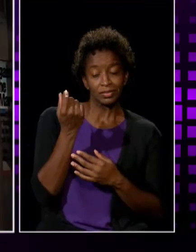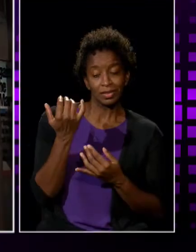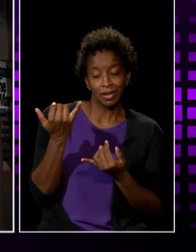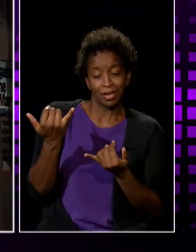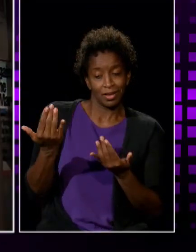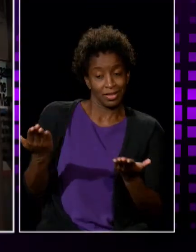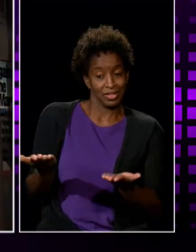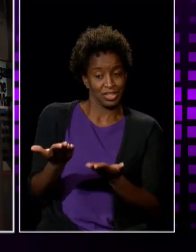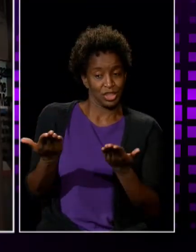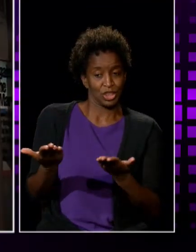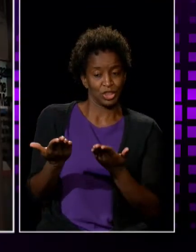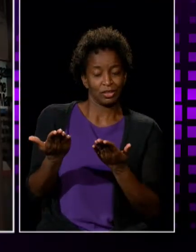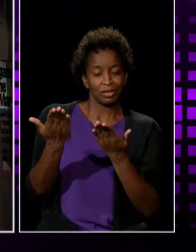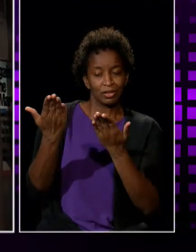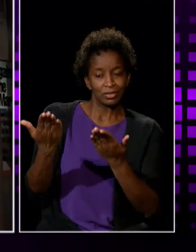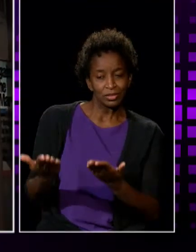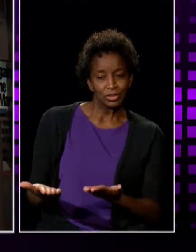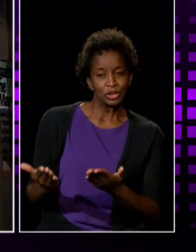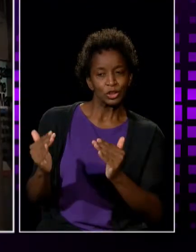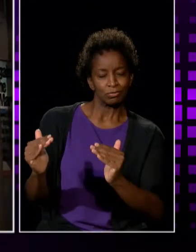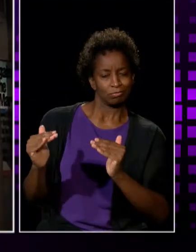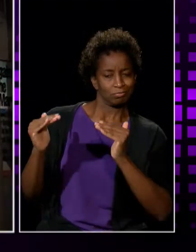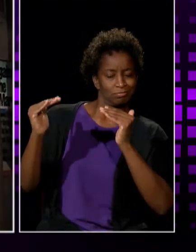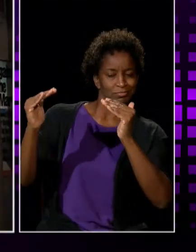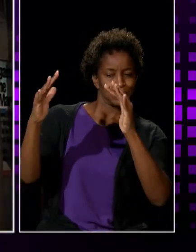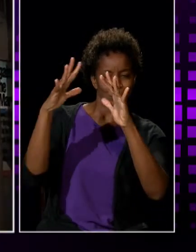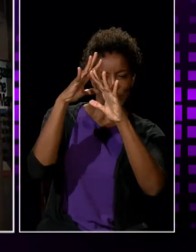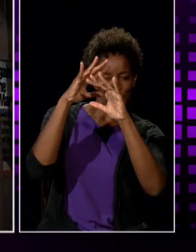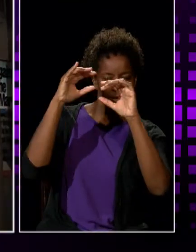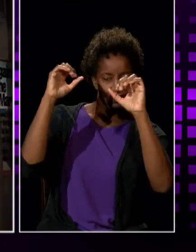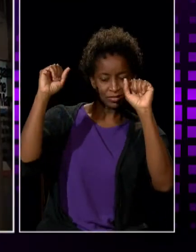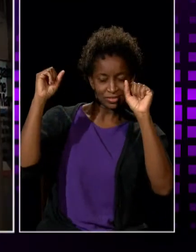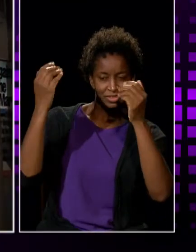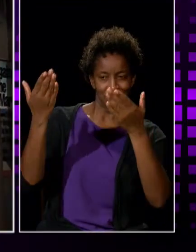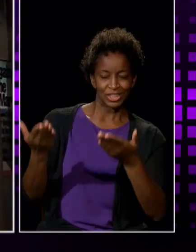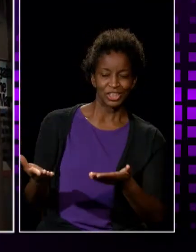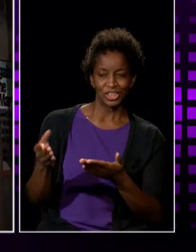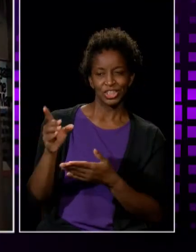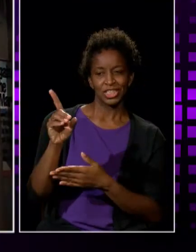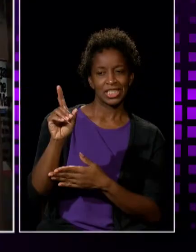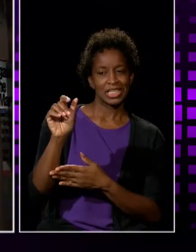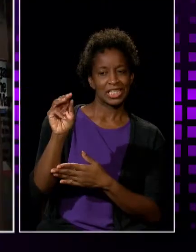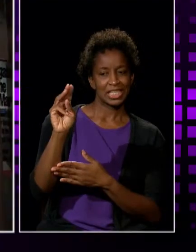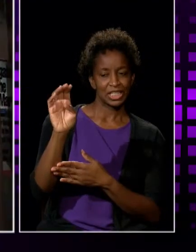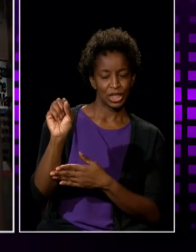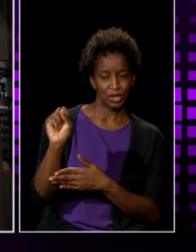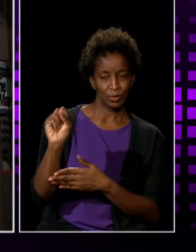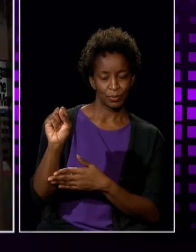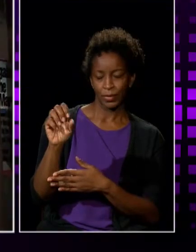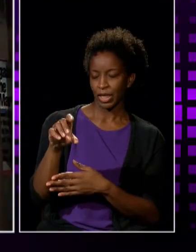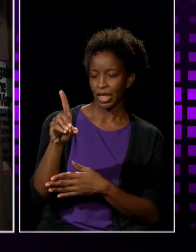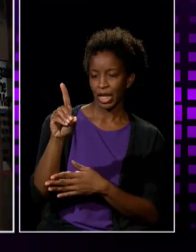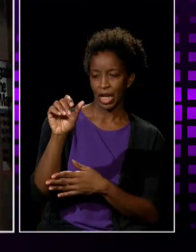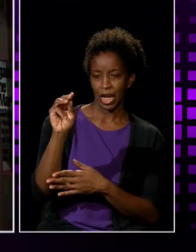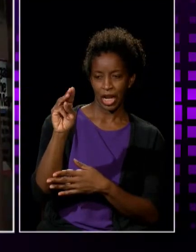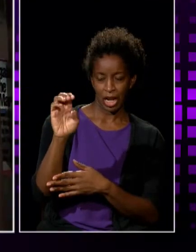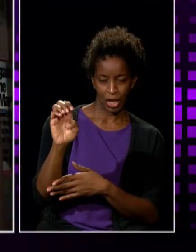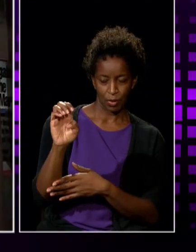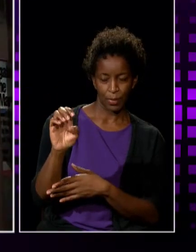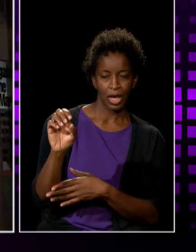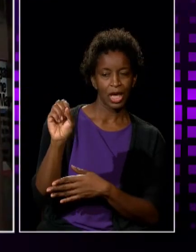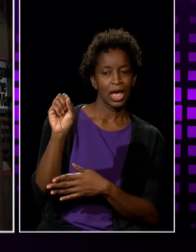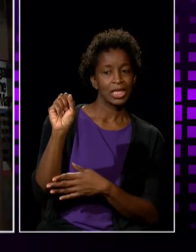of Barbados, and it gives me great pleasure to refer to Dame Sandra Mason in that manner, she is a personage who